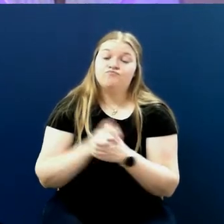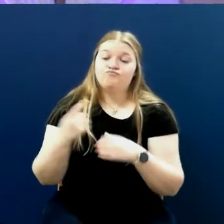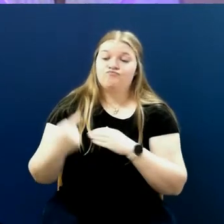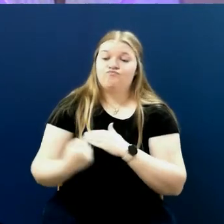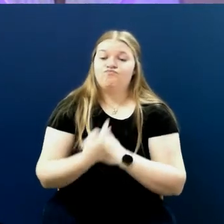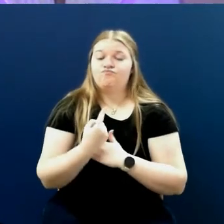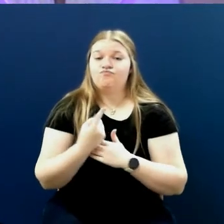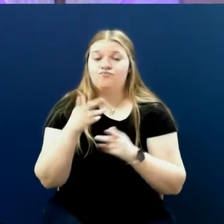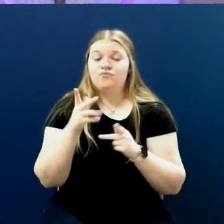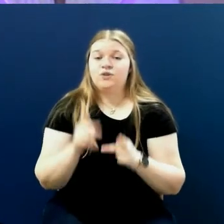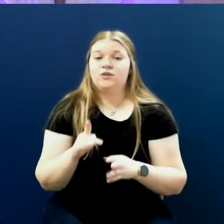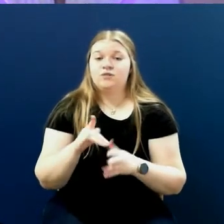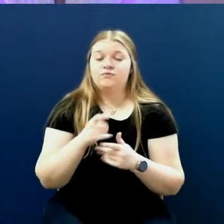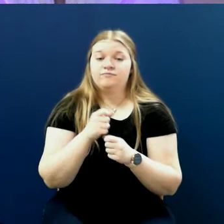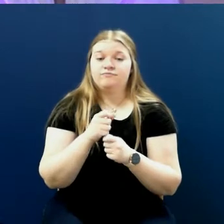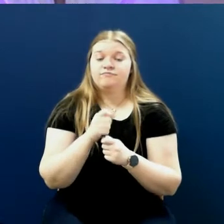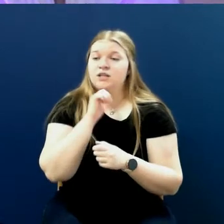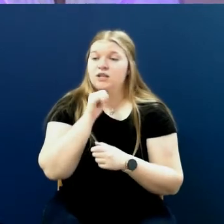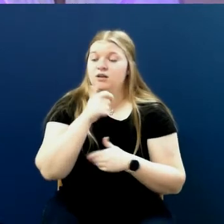to repent,